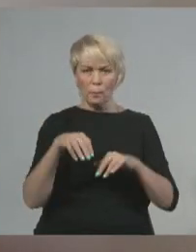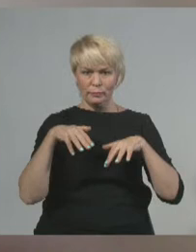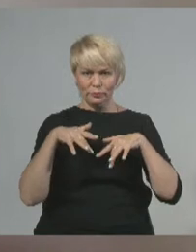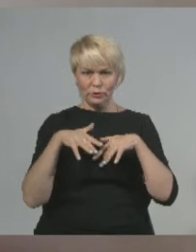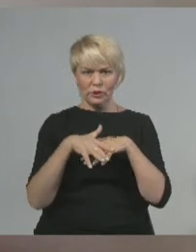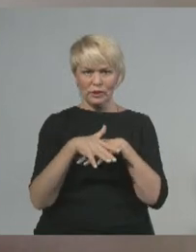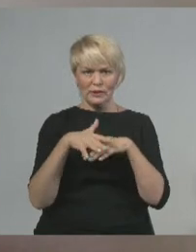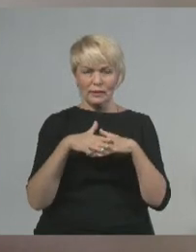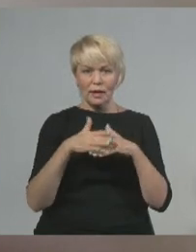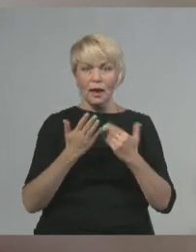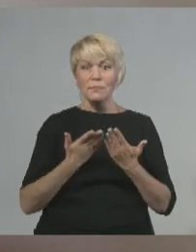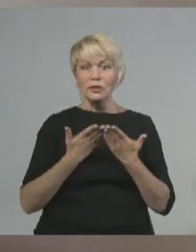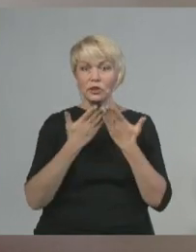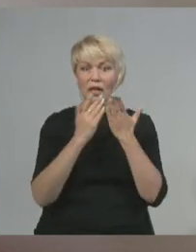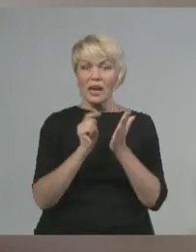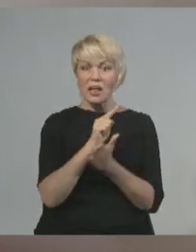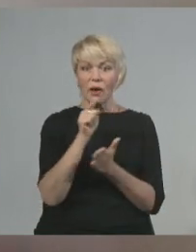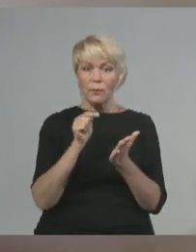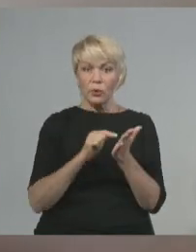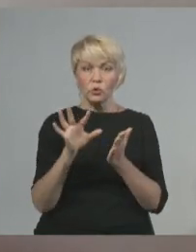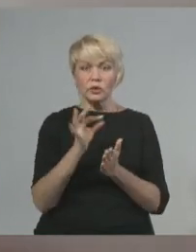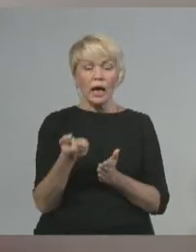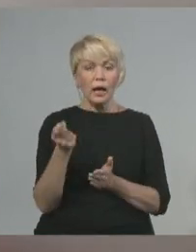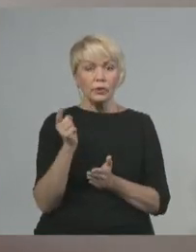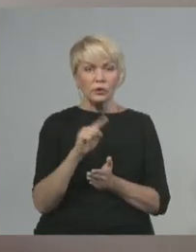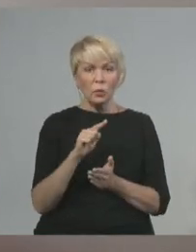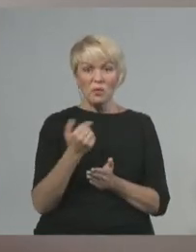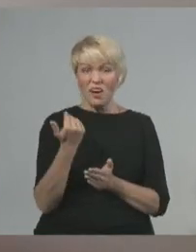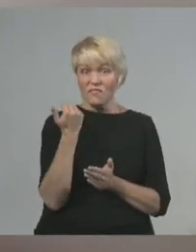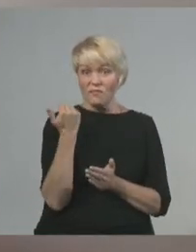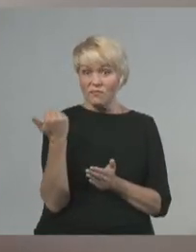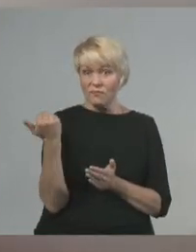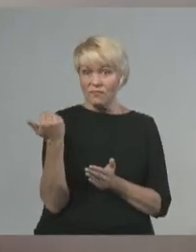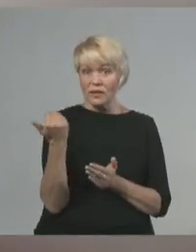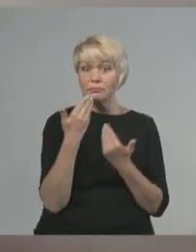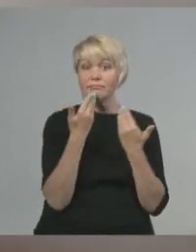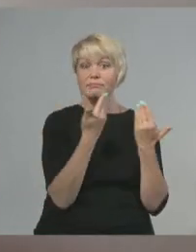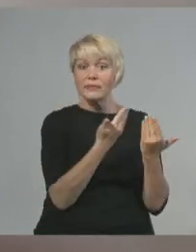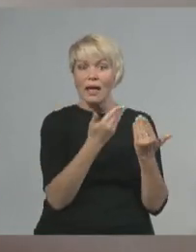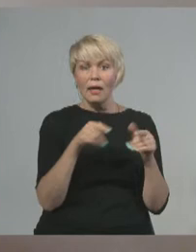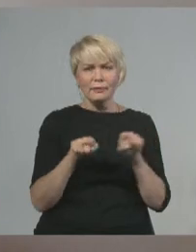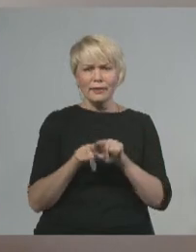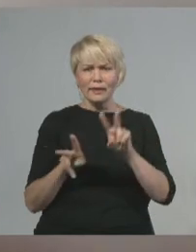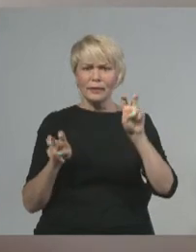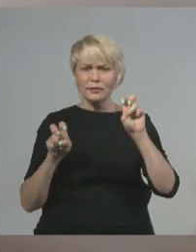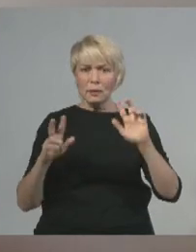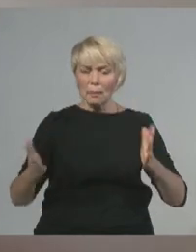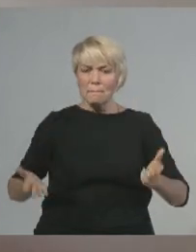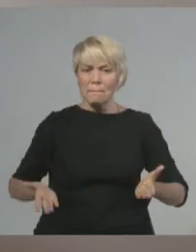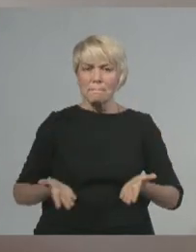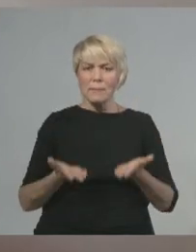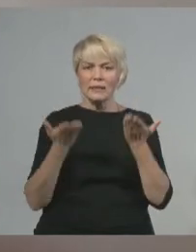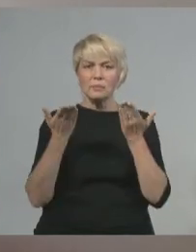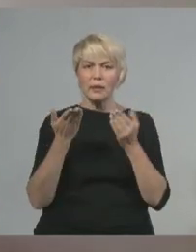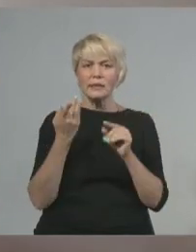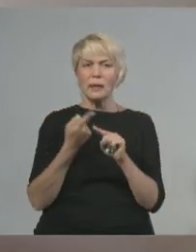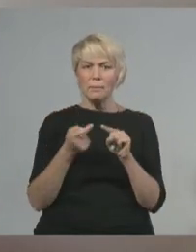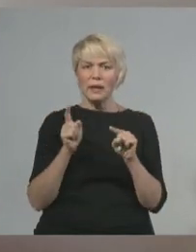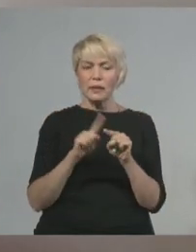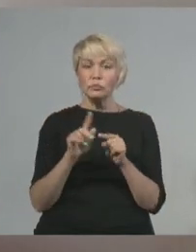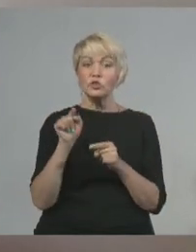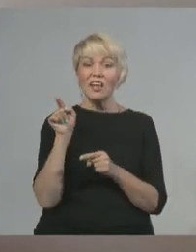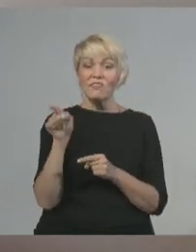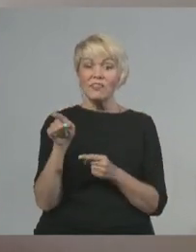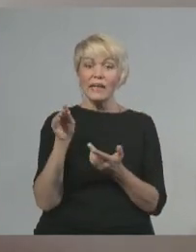including i heard questions like you are raising such topics because